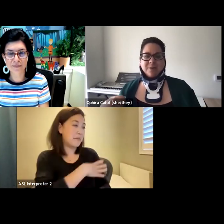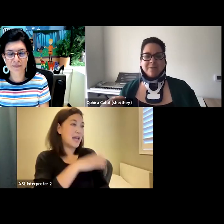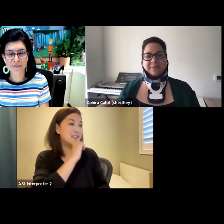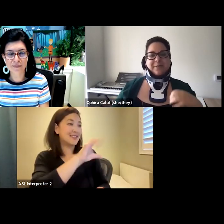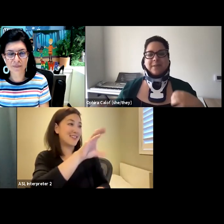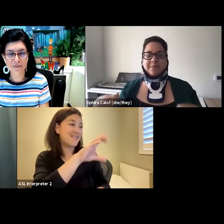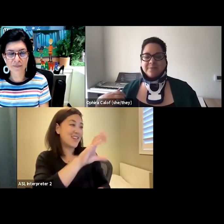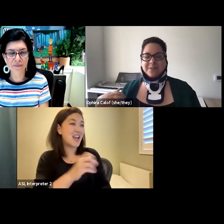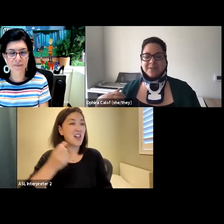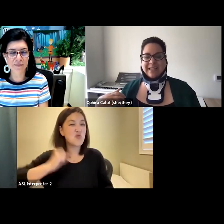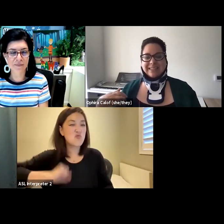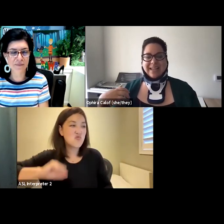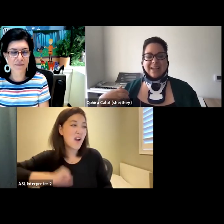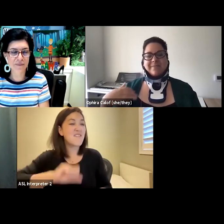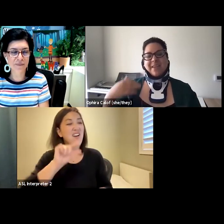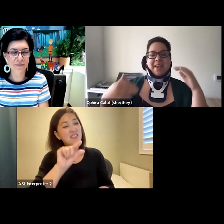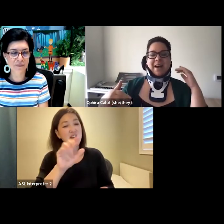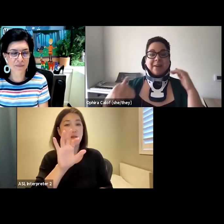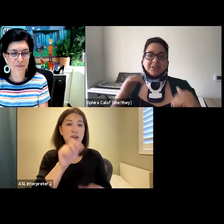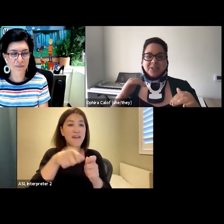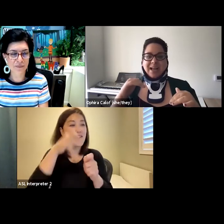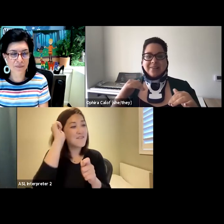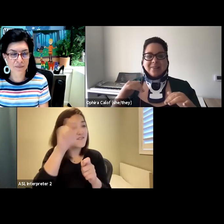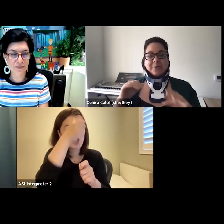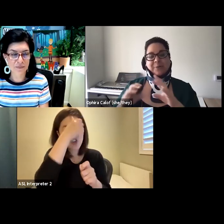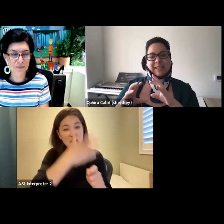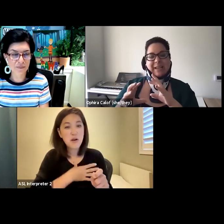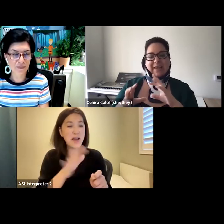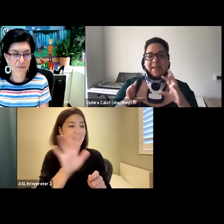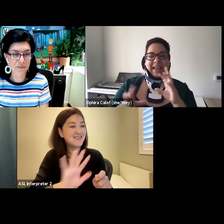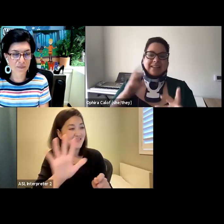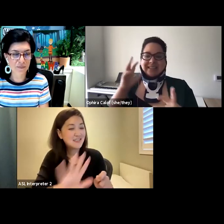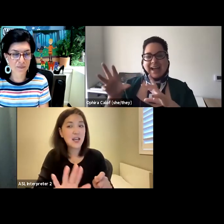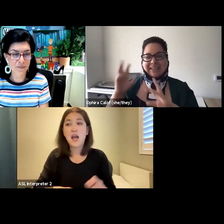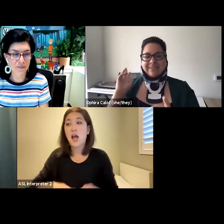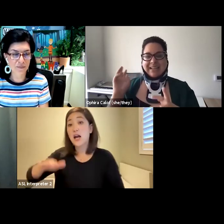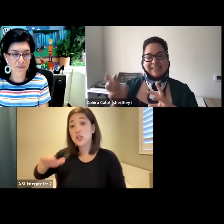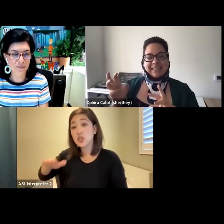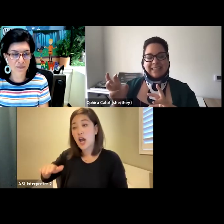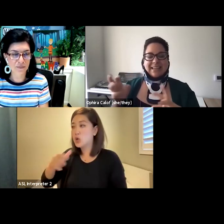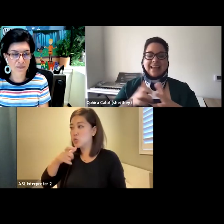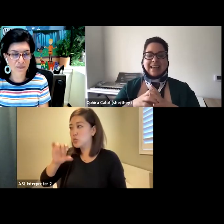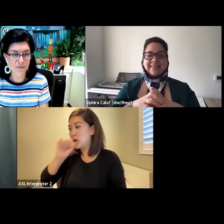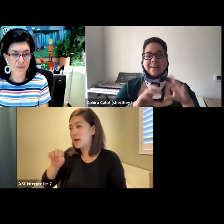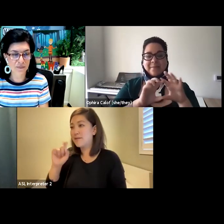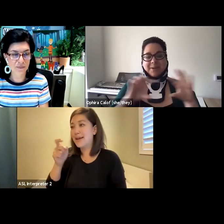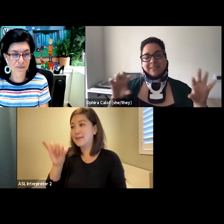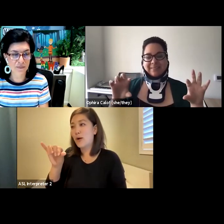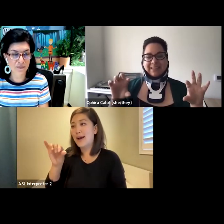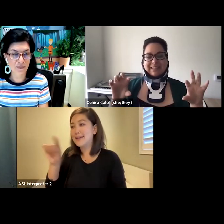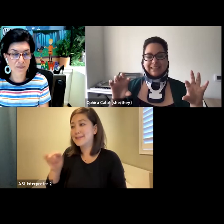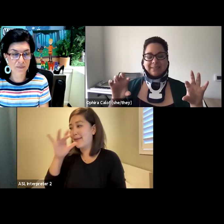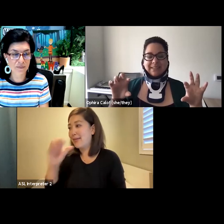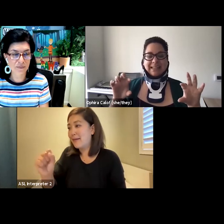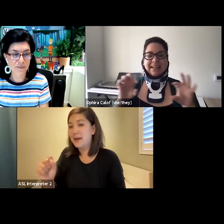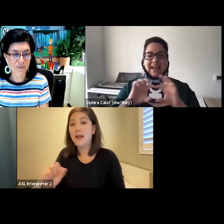of gruff, a little bit of a fisherman type. A child who's like into XYZ. And then person